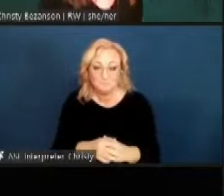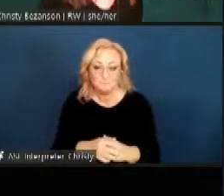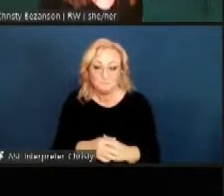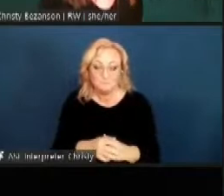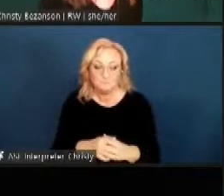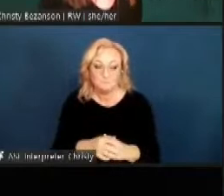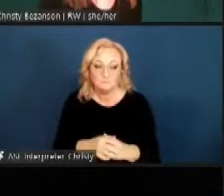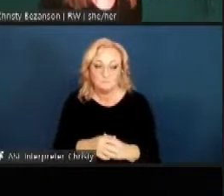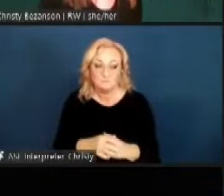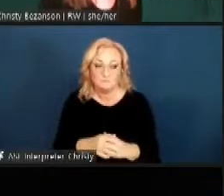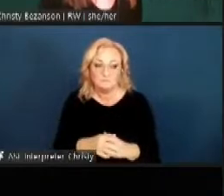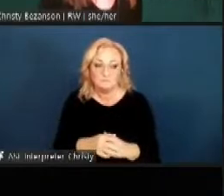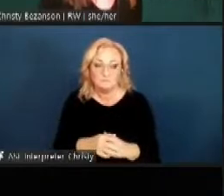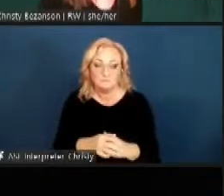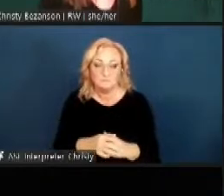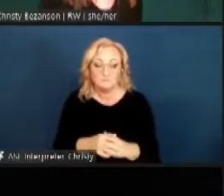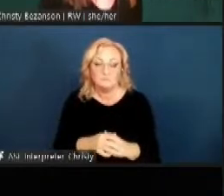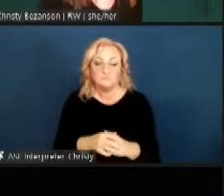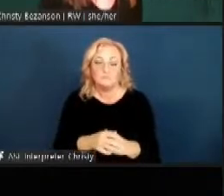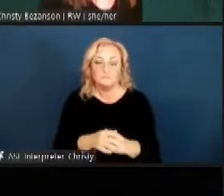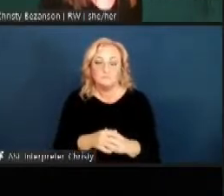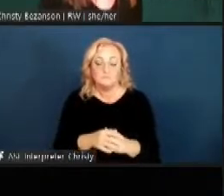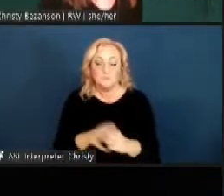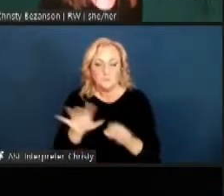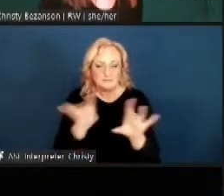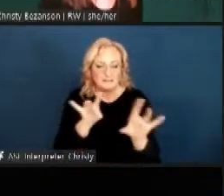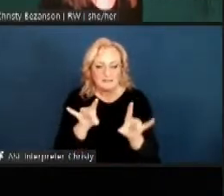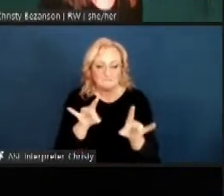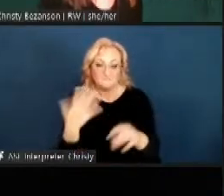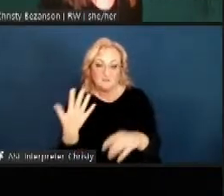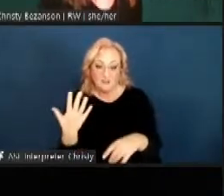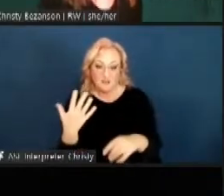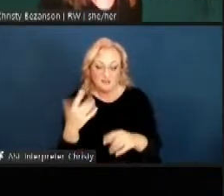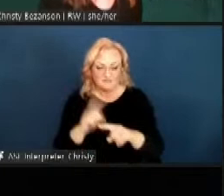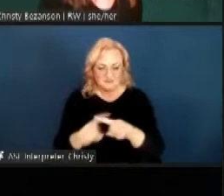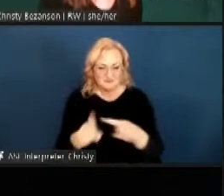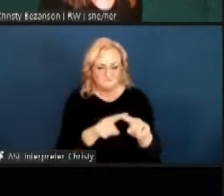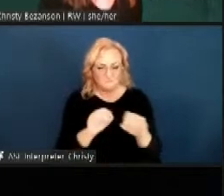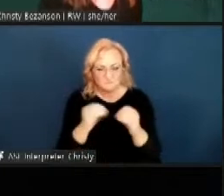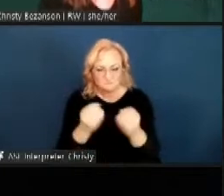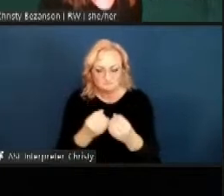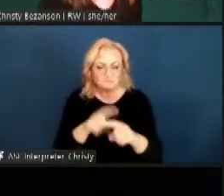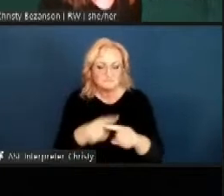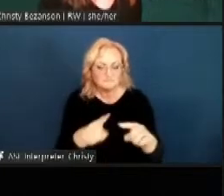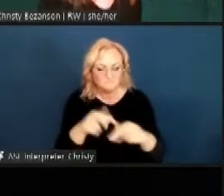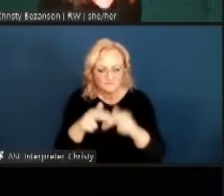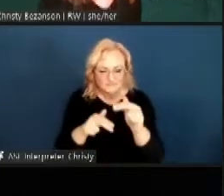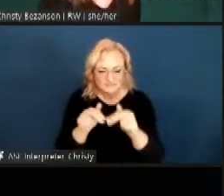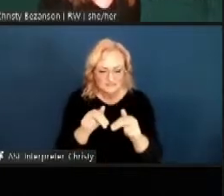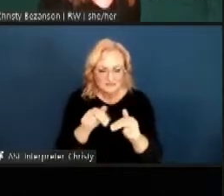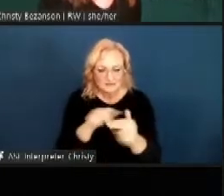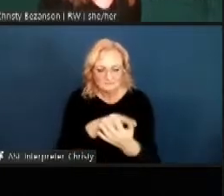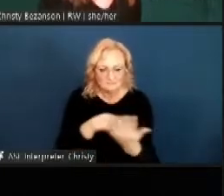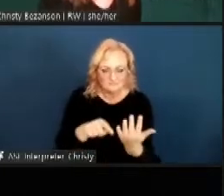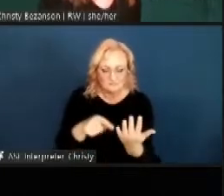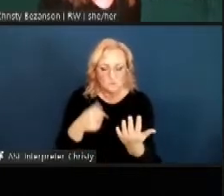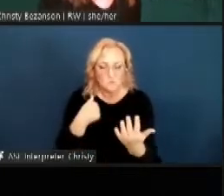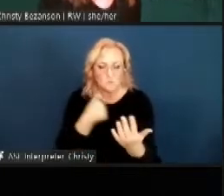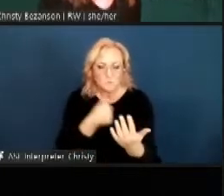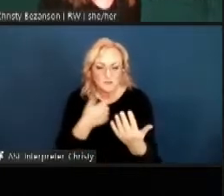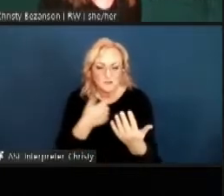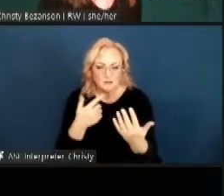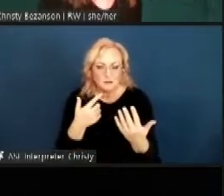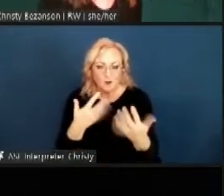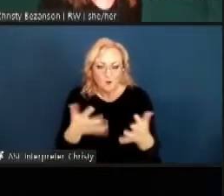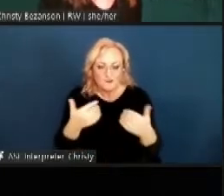picking these selections of organizations and facility types because we have some things already